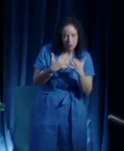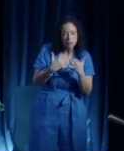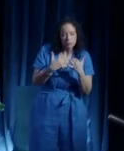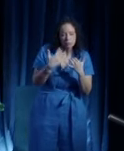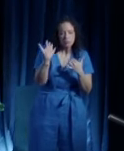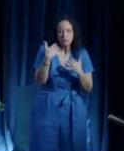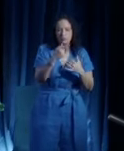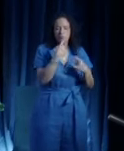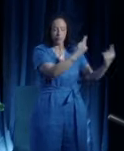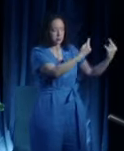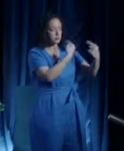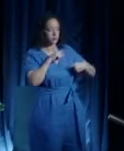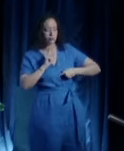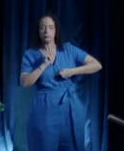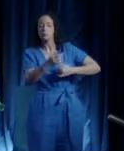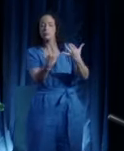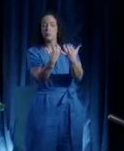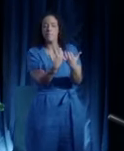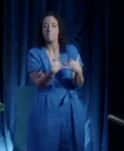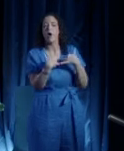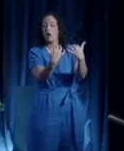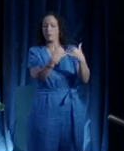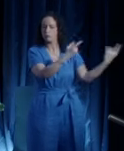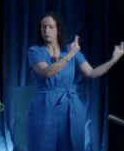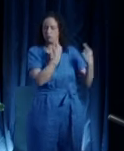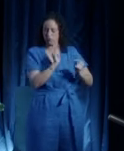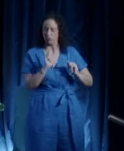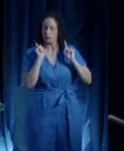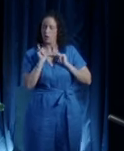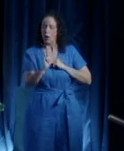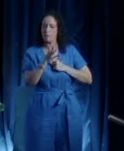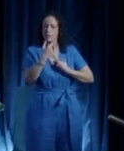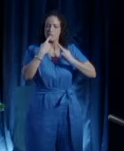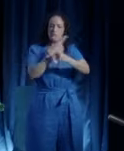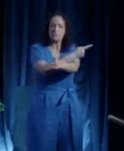the Commons of England, assembled in the Palace of Westminster, who have decreed...